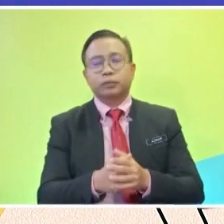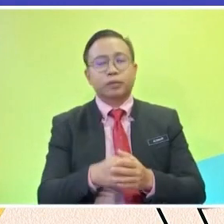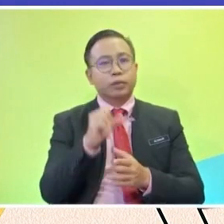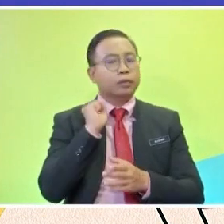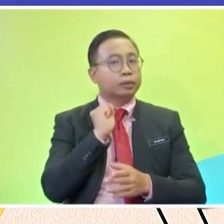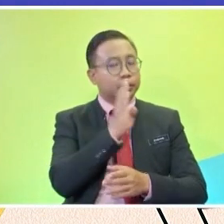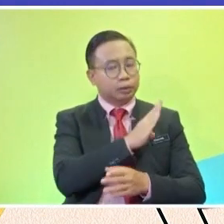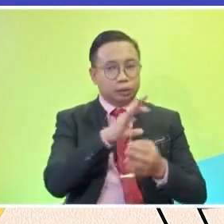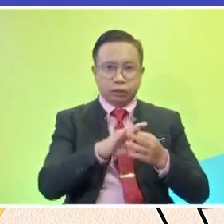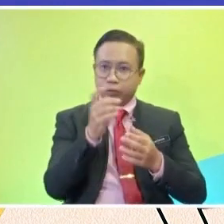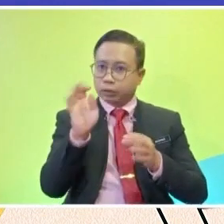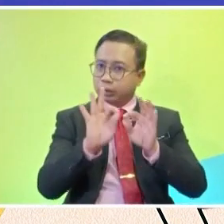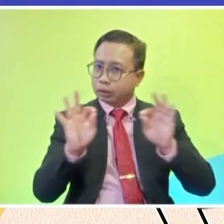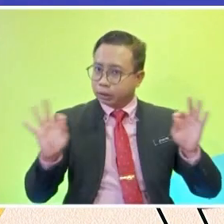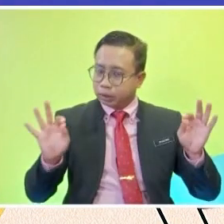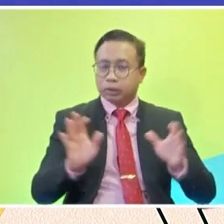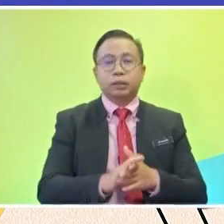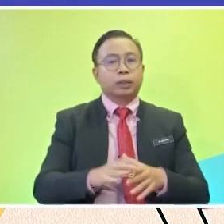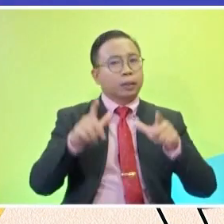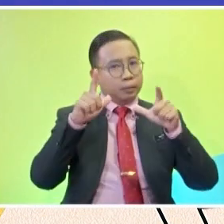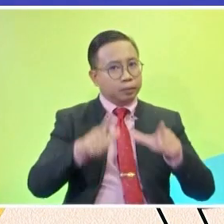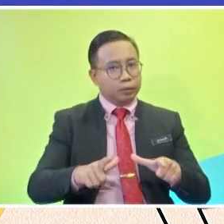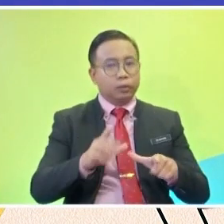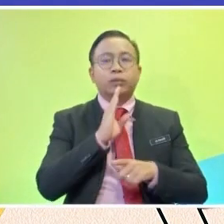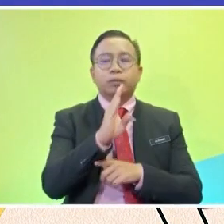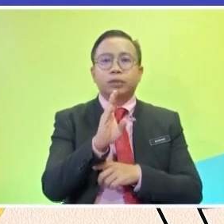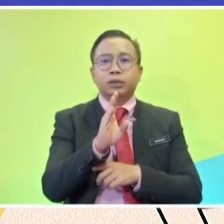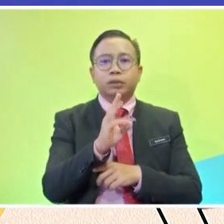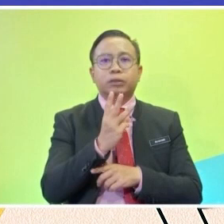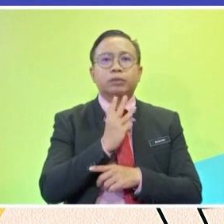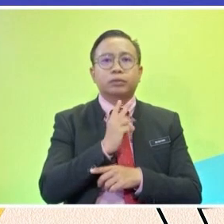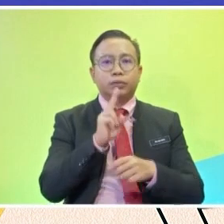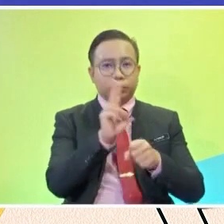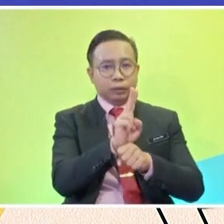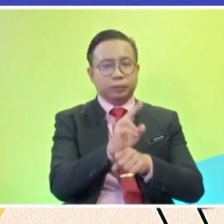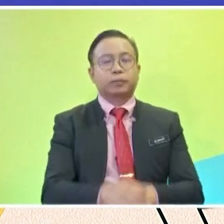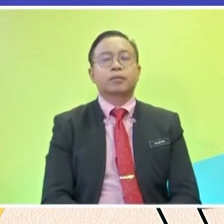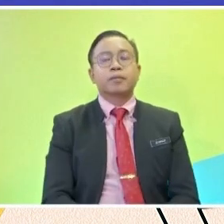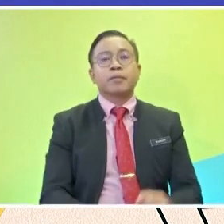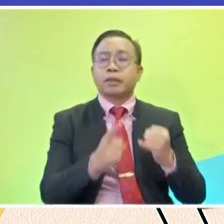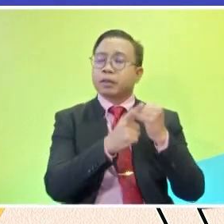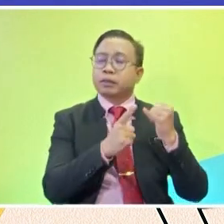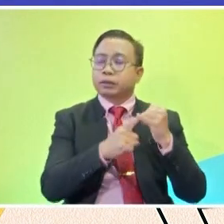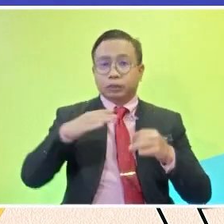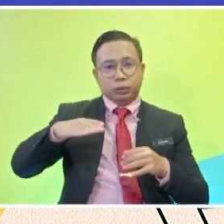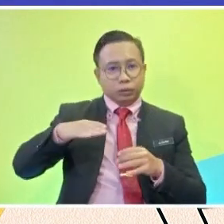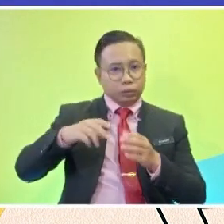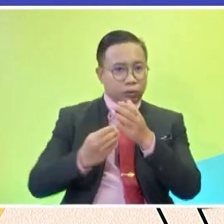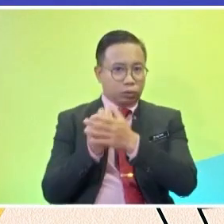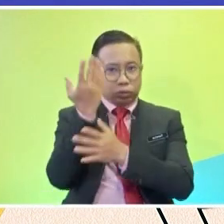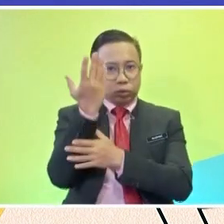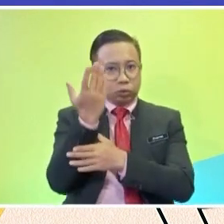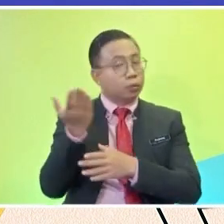subject of the sentence, and then I put the be verb is here. And lastly, the word grow, I've changed it to the